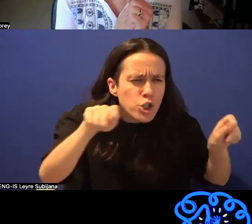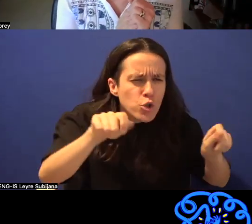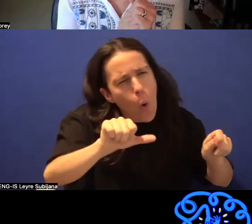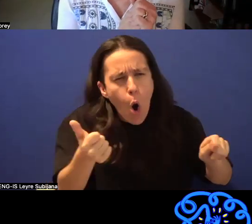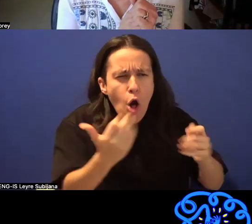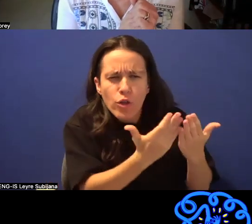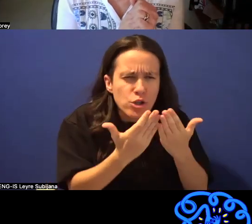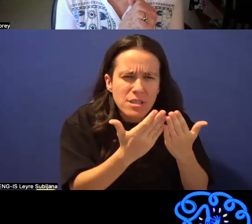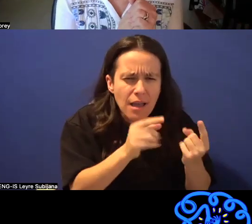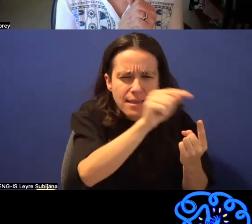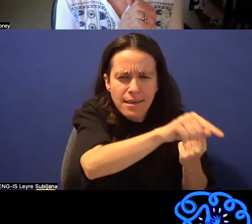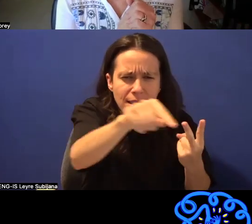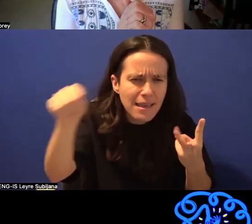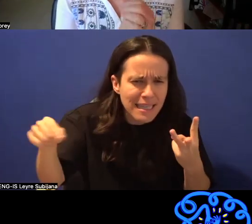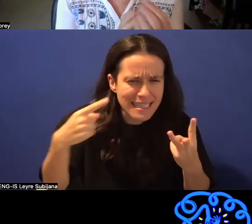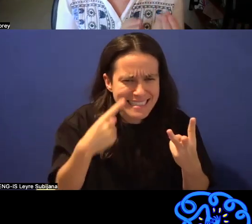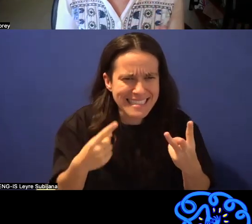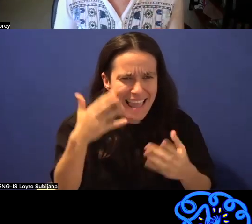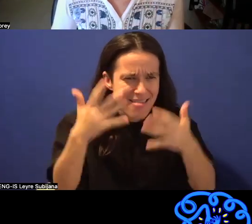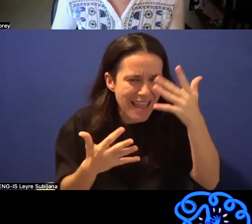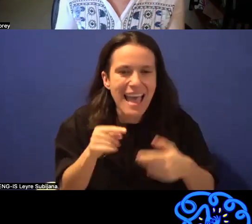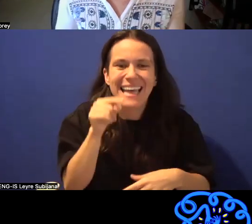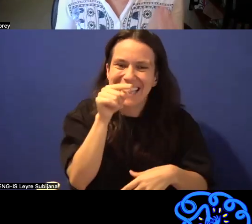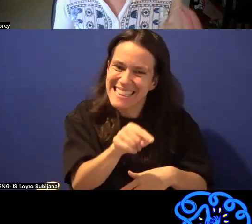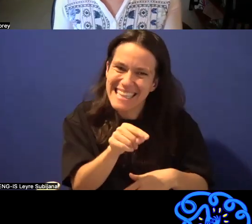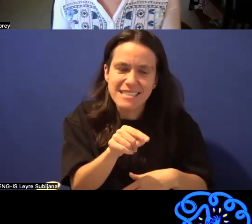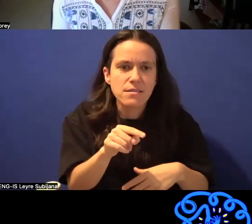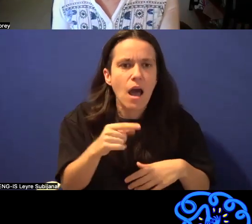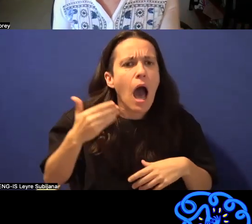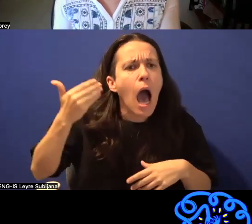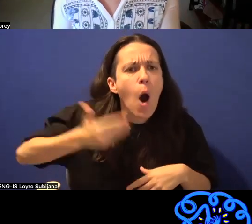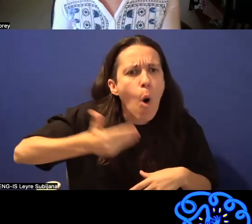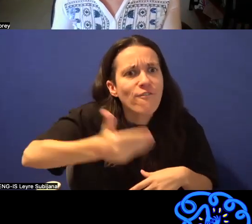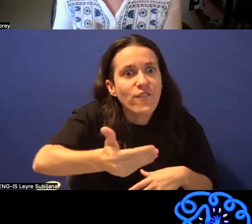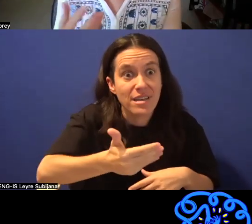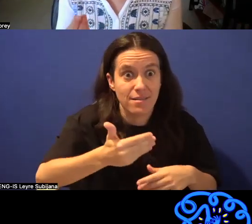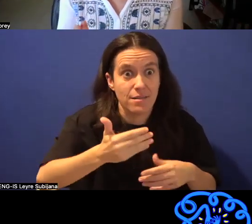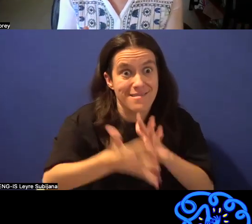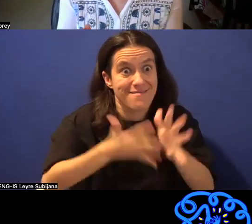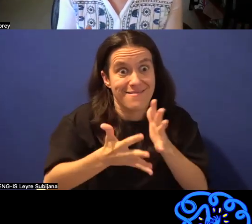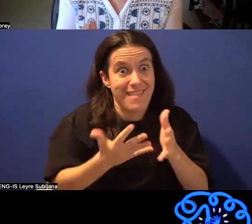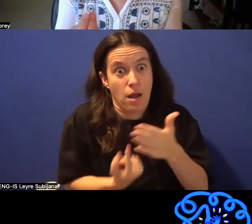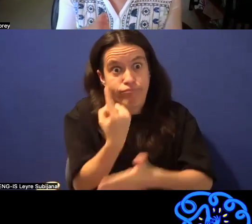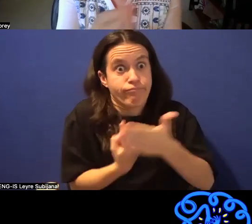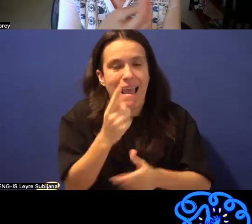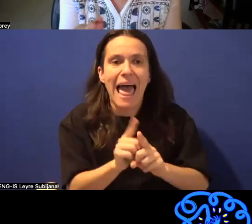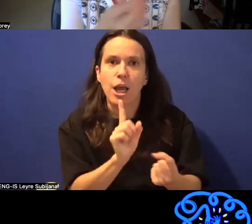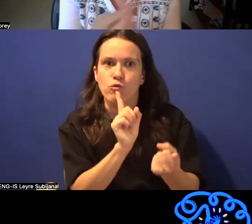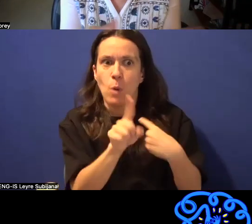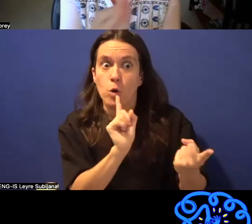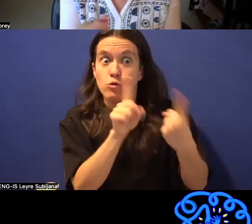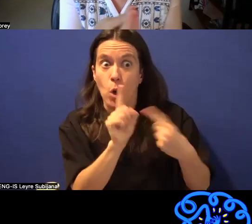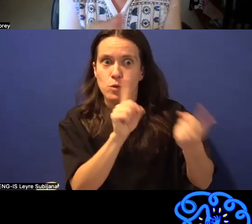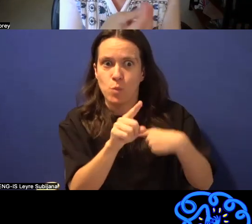study. Here, it's how often a sign was given as a response to cues and how many response signs are given to that cue. So